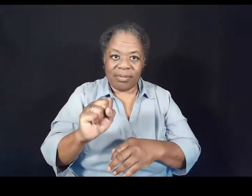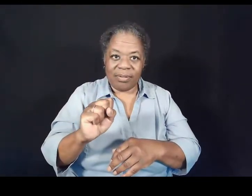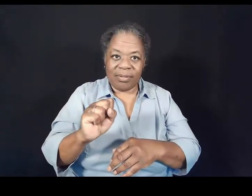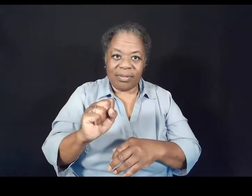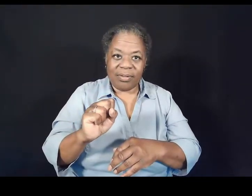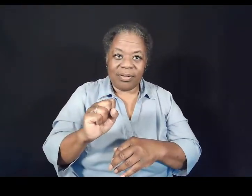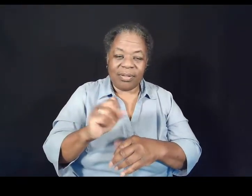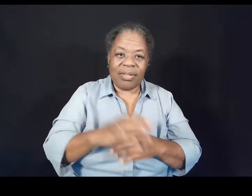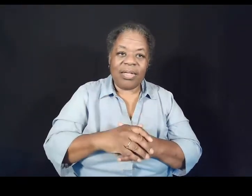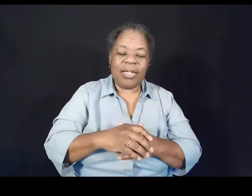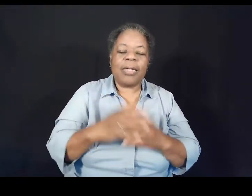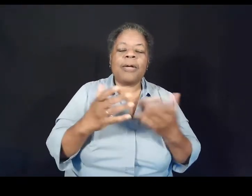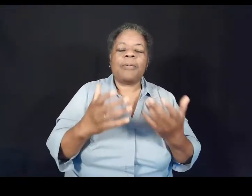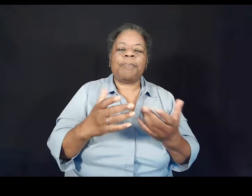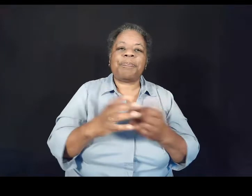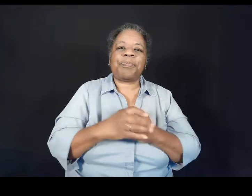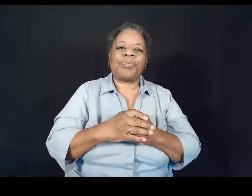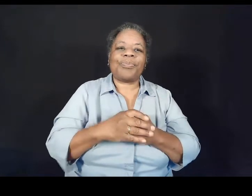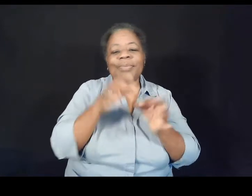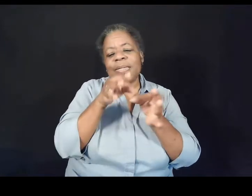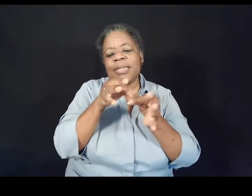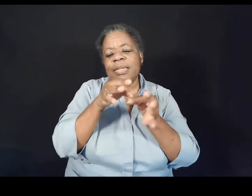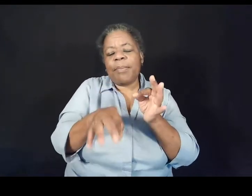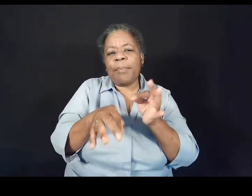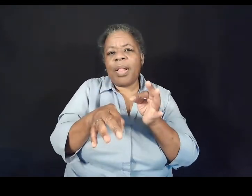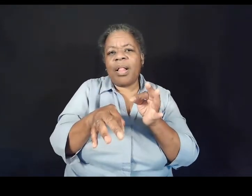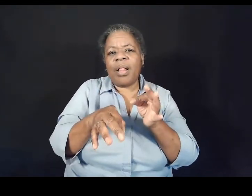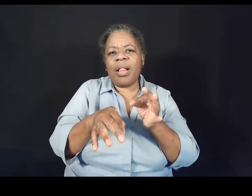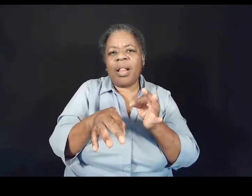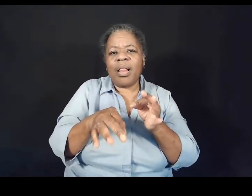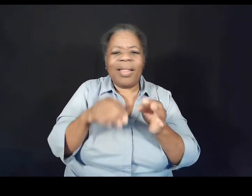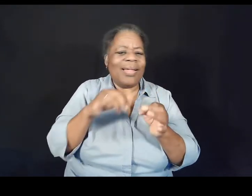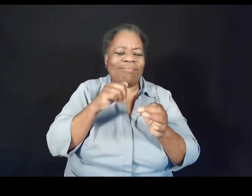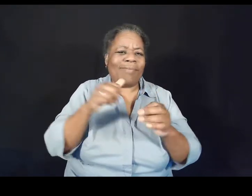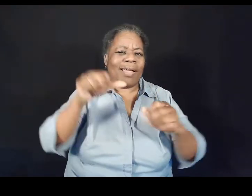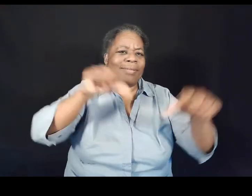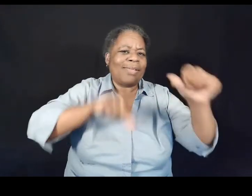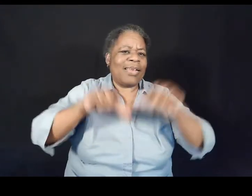Now, here's a simple, very non-scientific test.